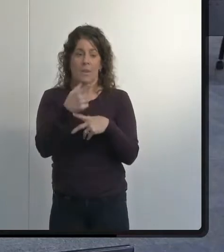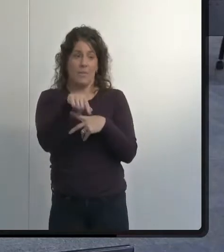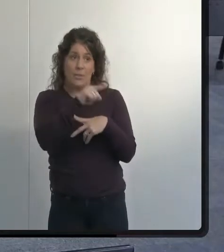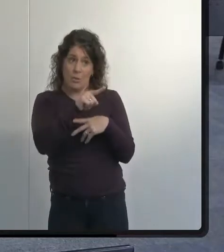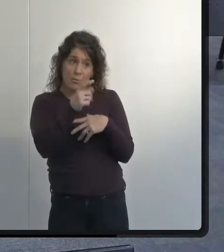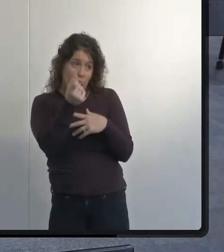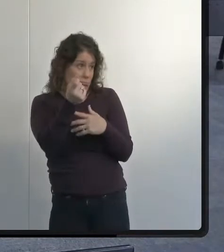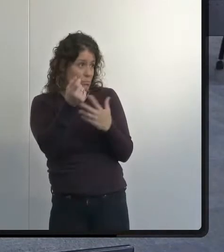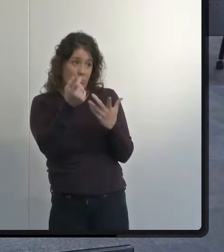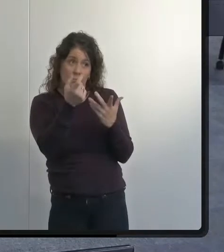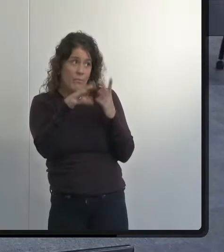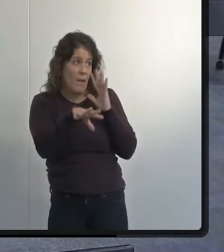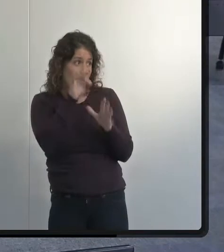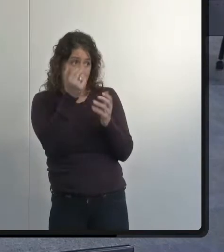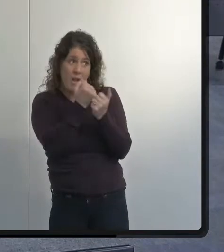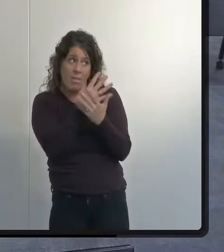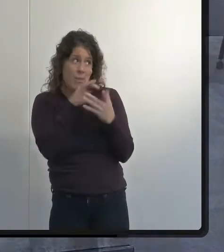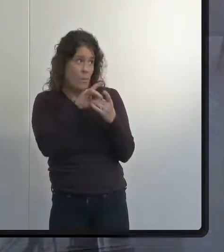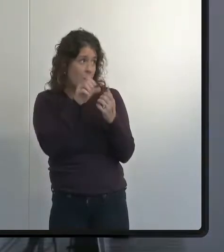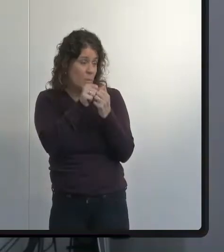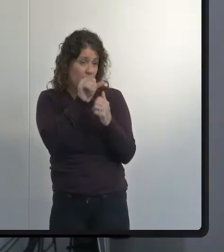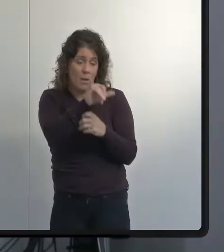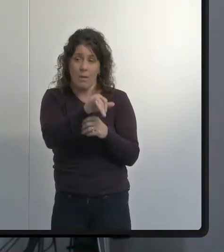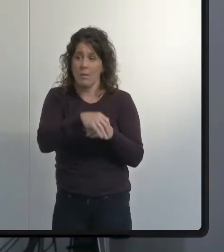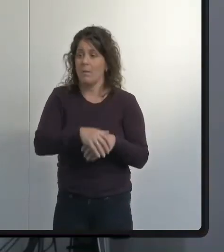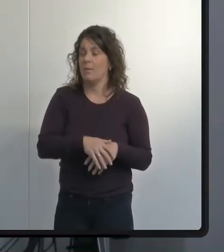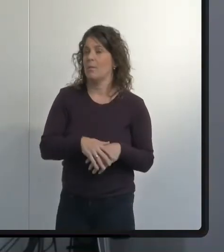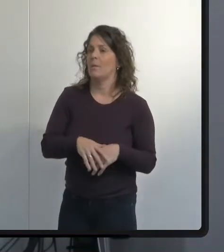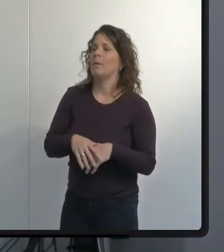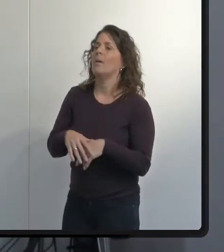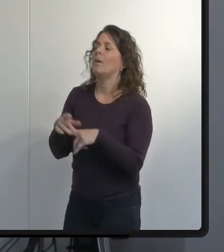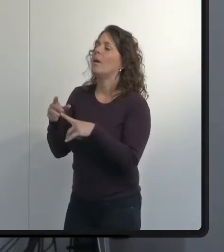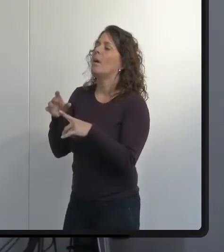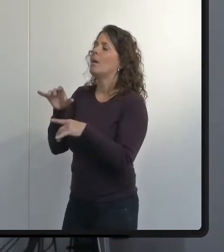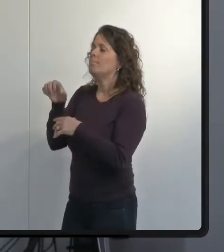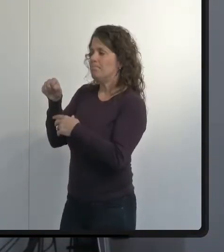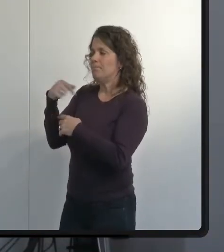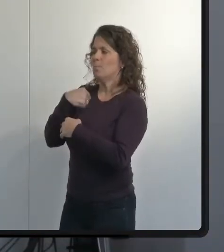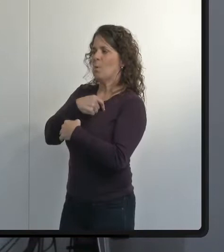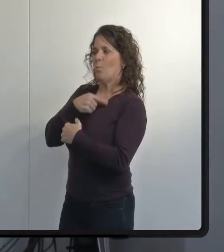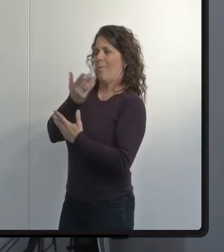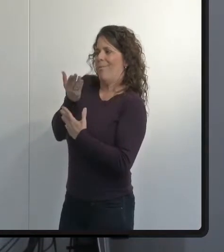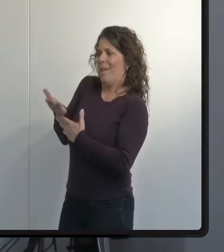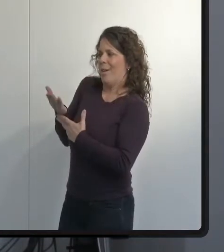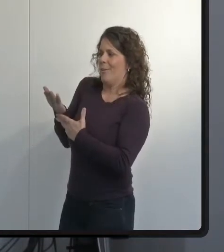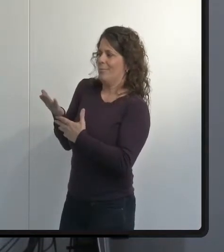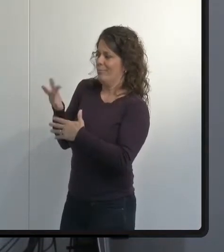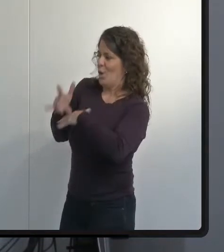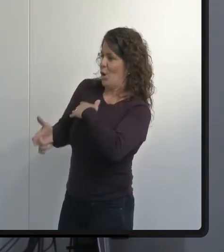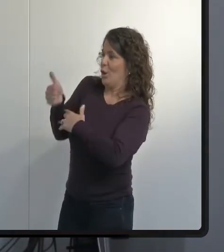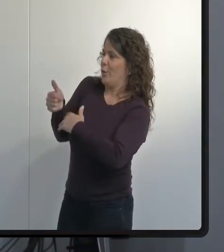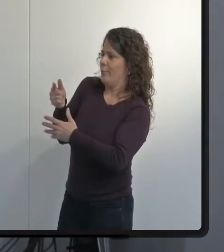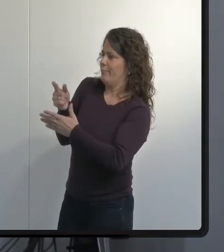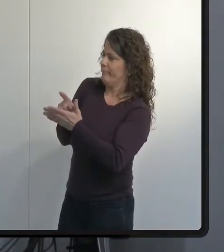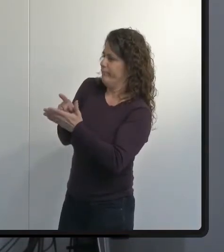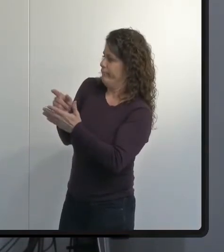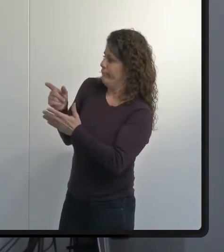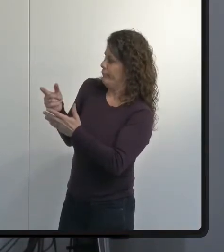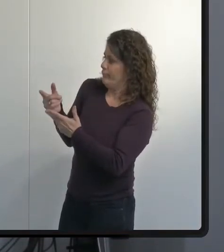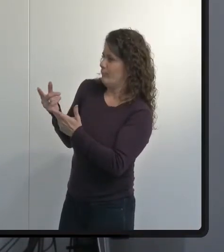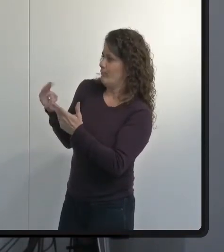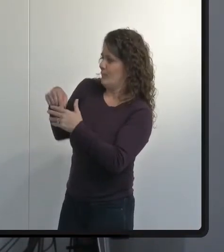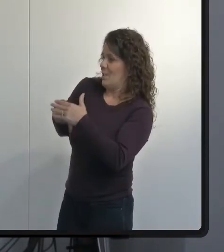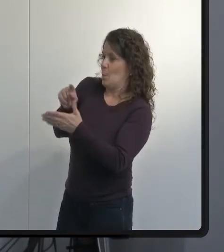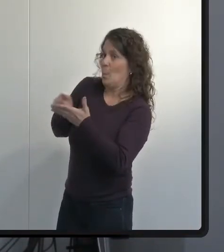doing in that regard? Yes, so we were on site earlier this week, and I can tell you during our meeting, we were all